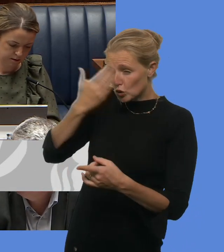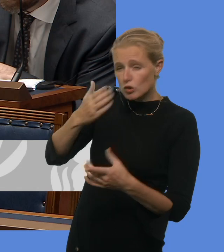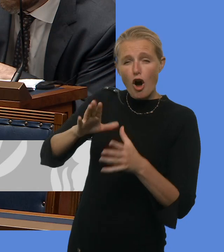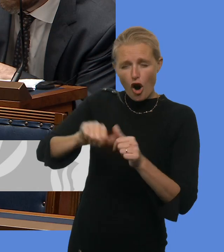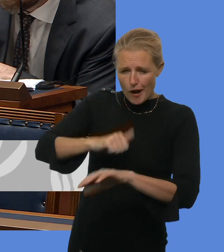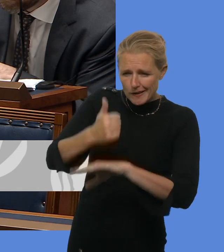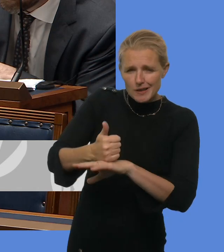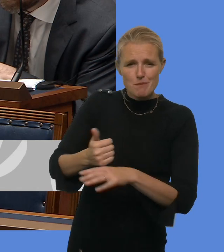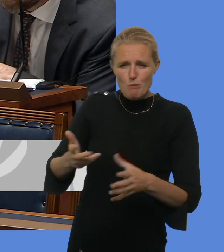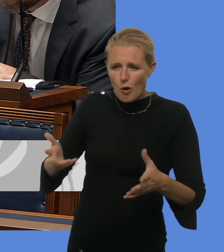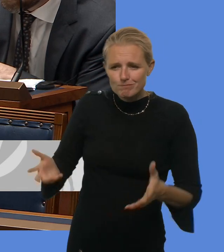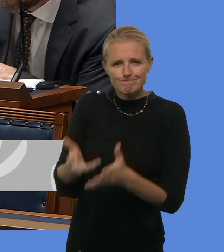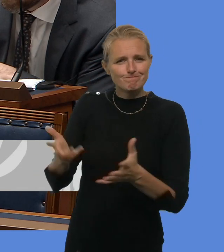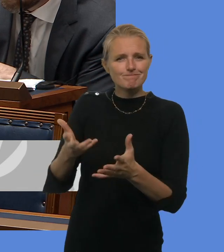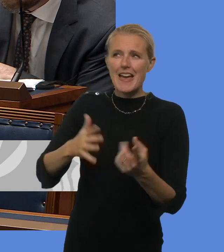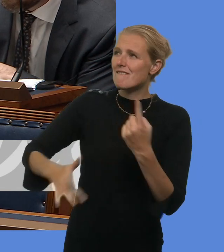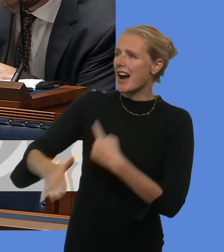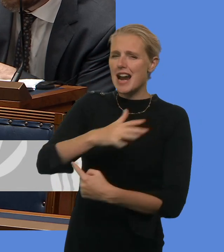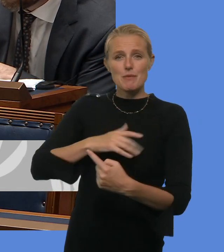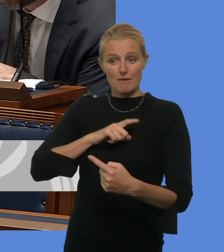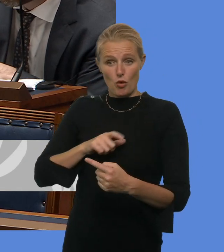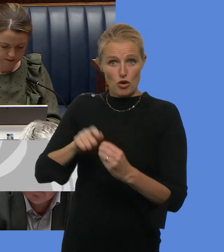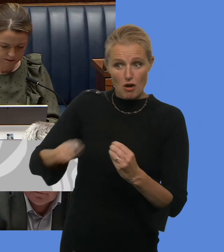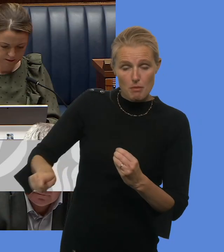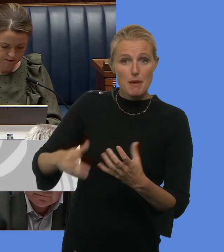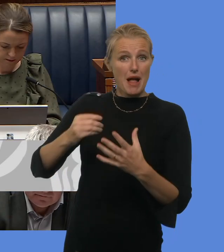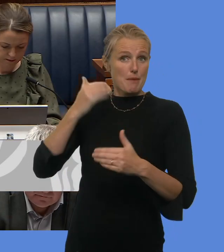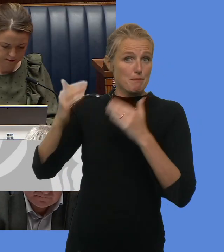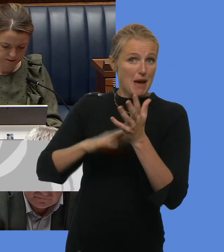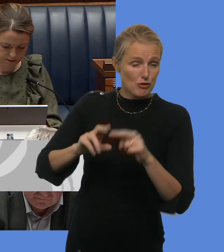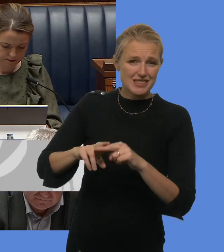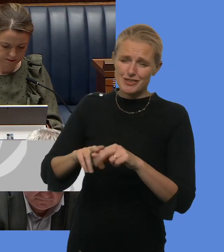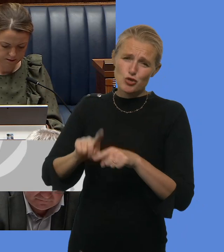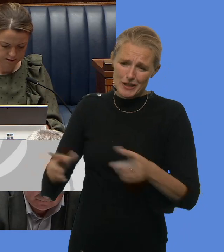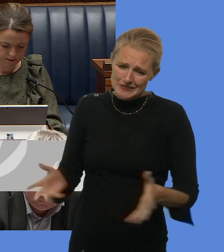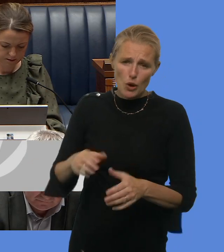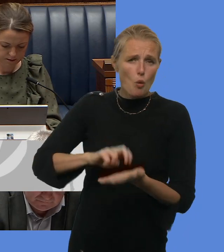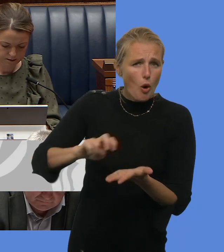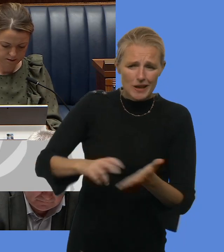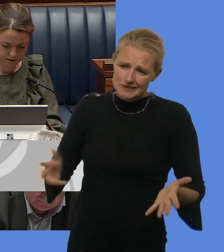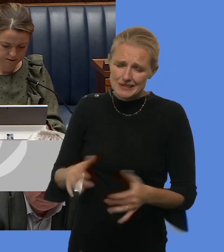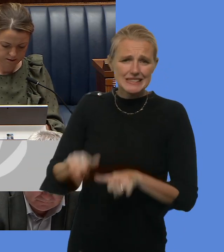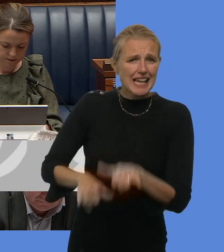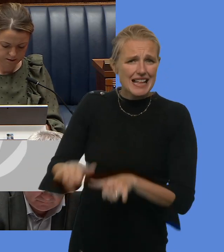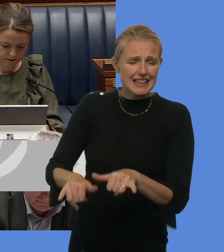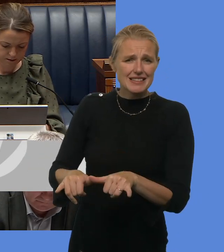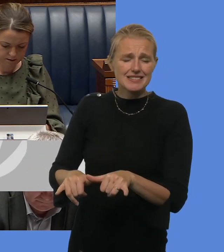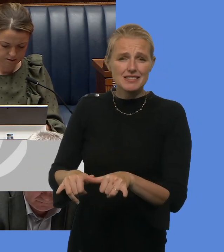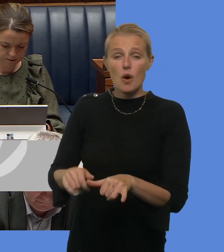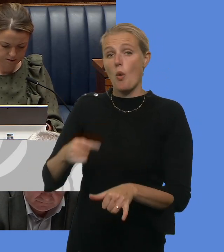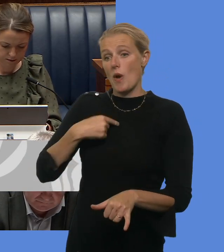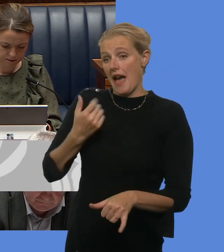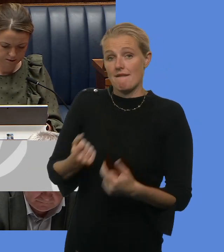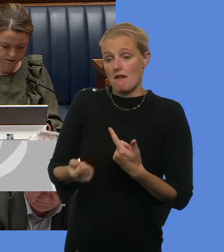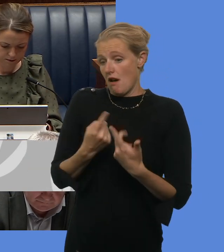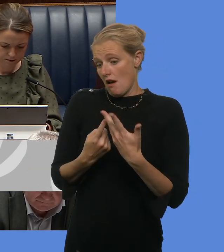have discussed, to improve the environment for parents and young people, walking, wheeling and cycling. Officials are taking forward a number of pilot projects